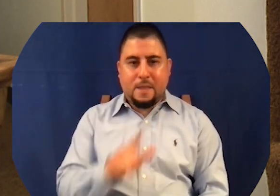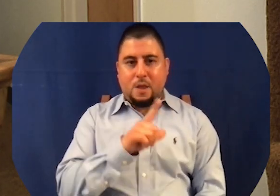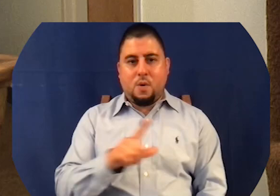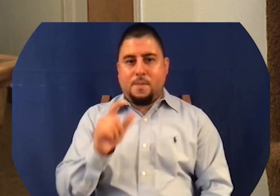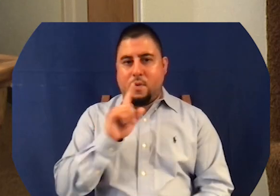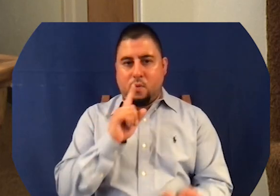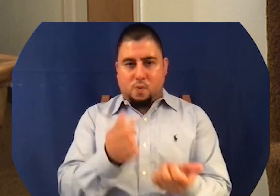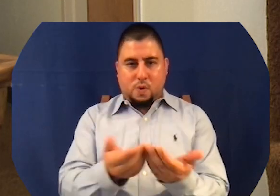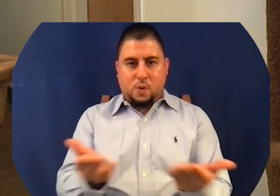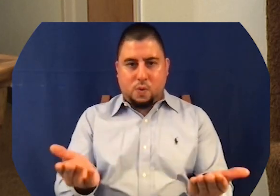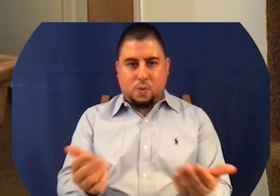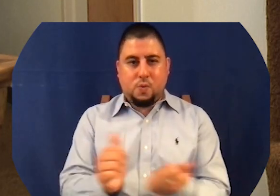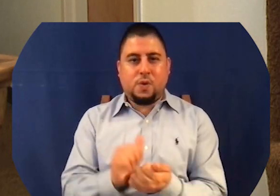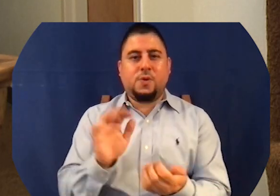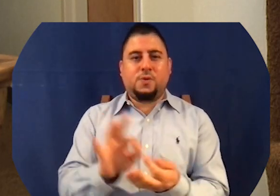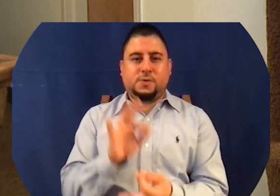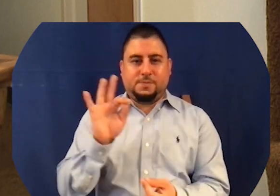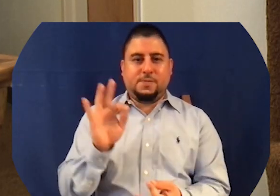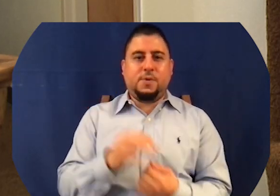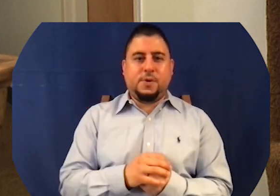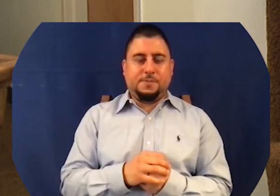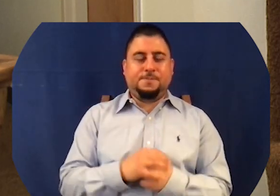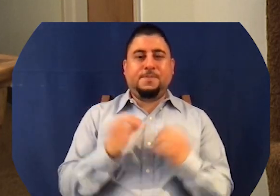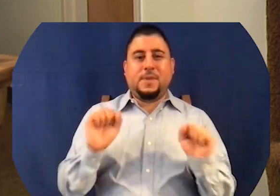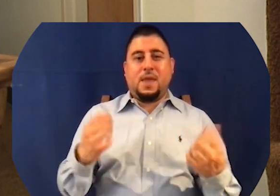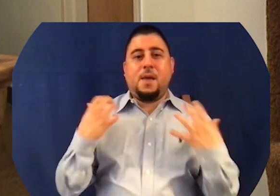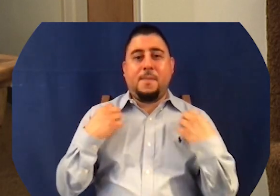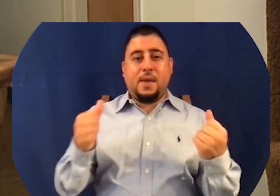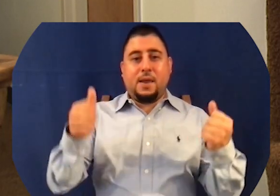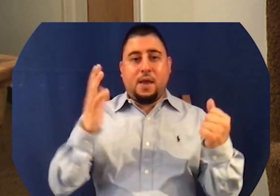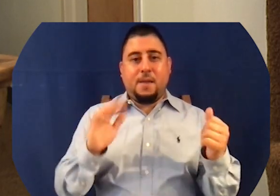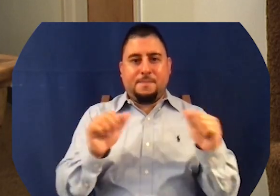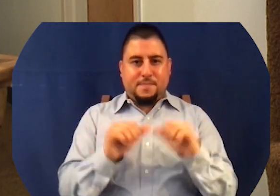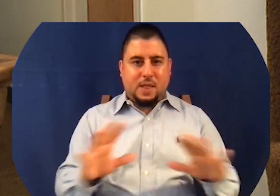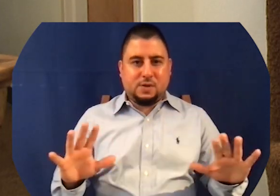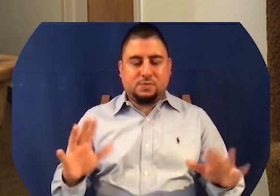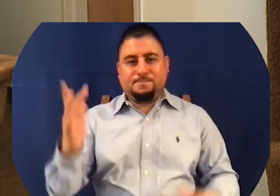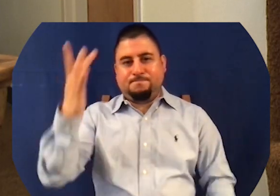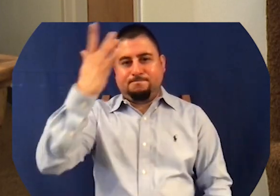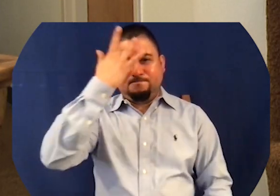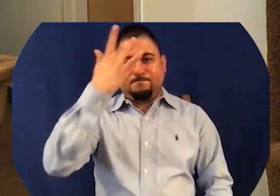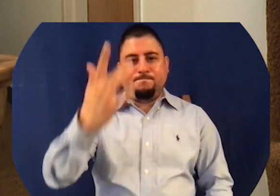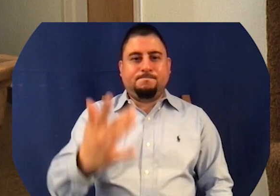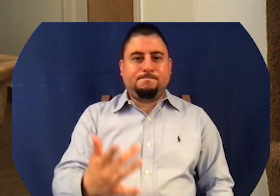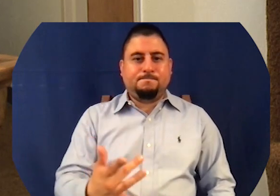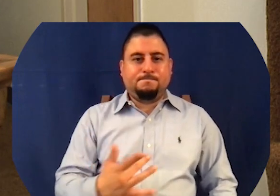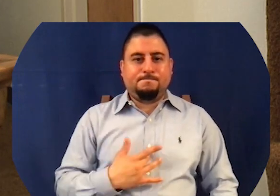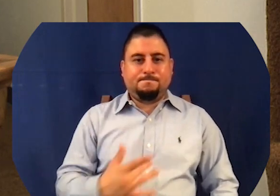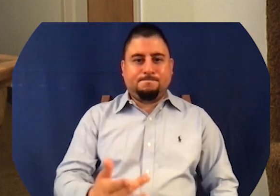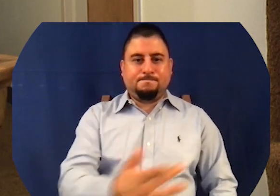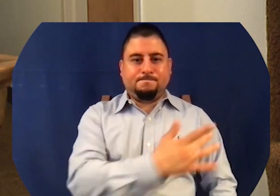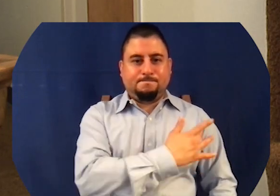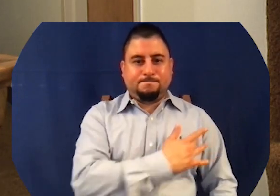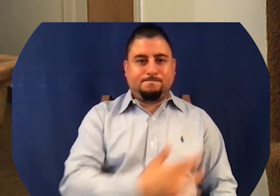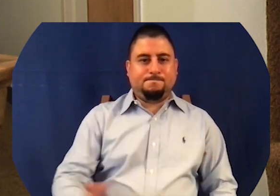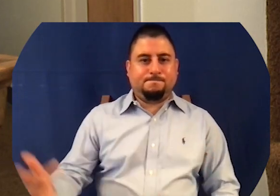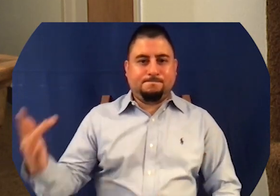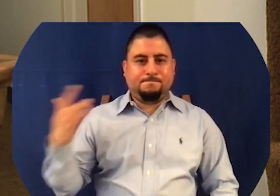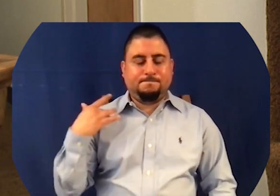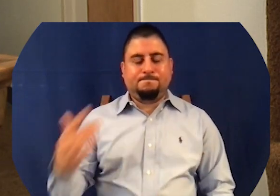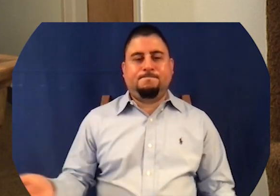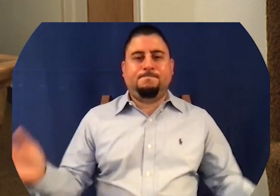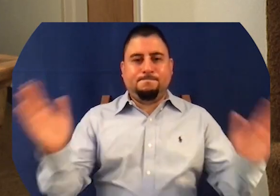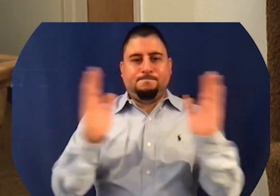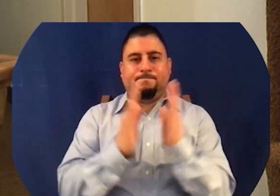Lord be with you. And with your spirit. May Almighty God bless you, the Father, the Son, and the